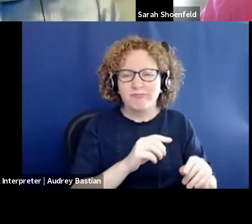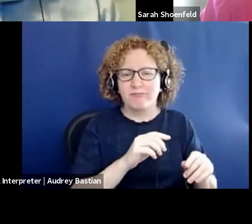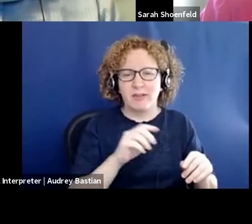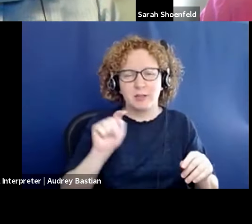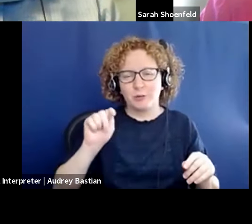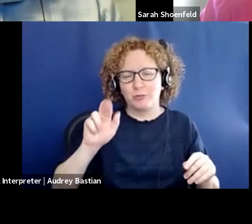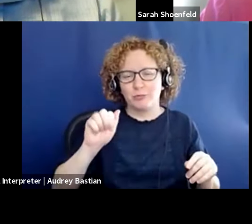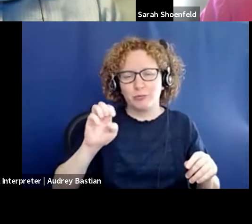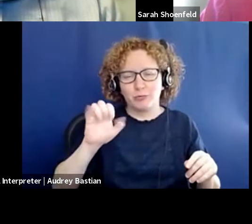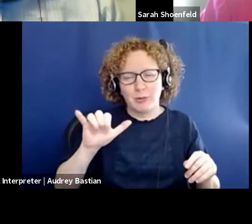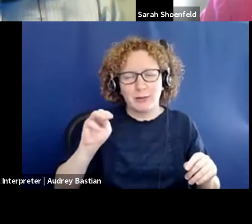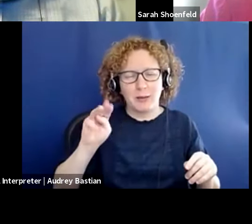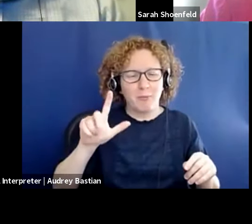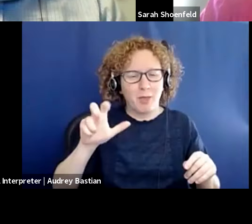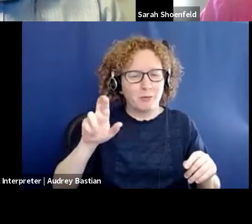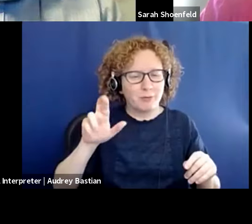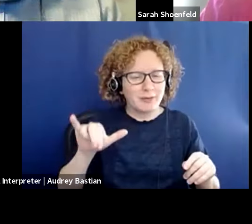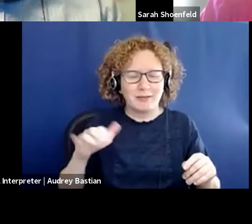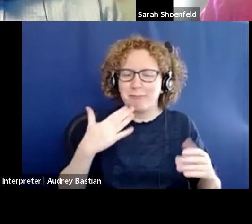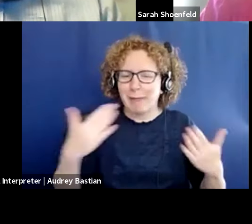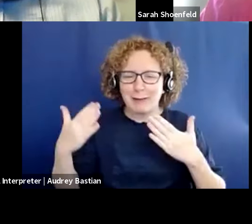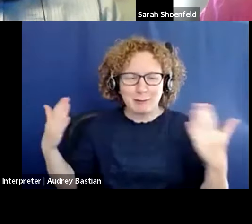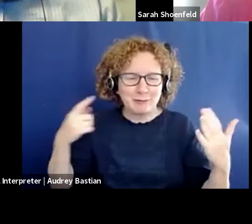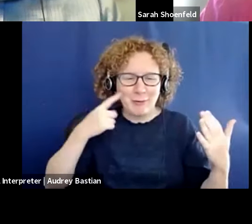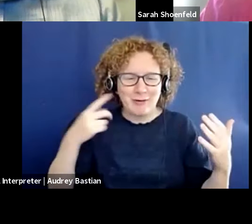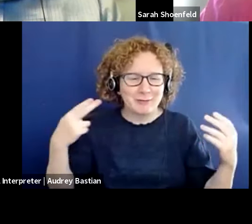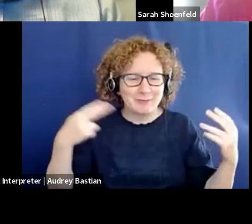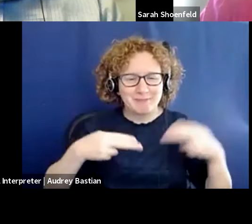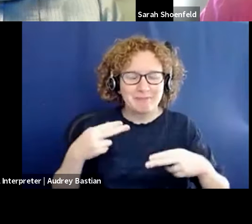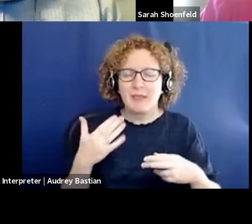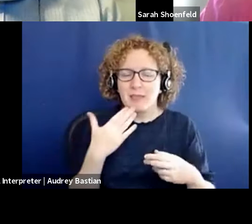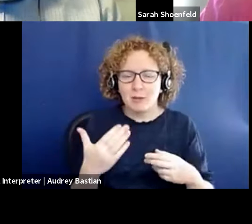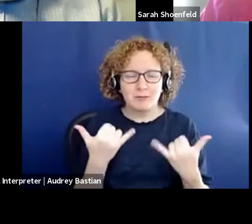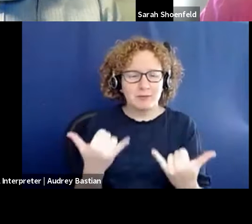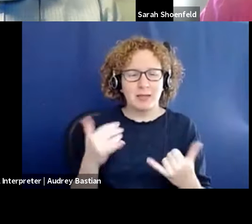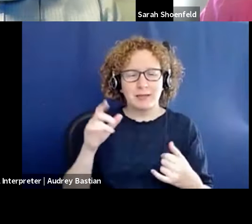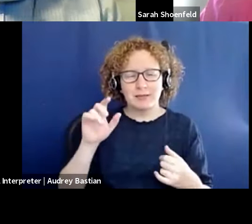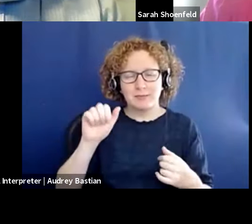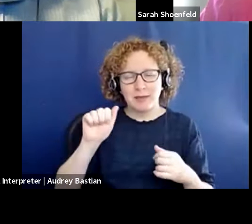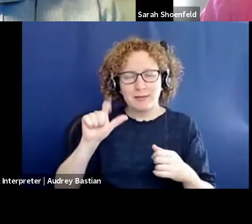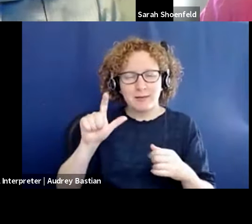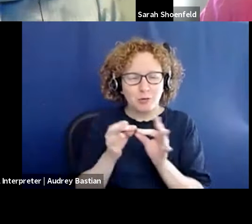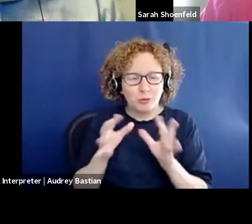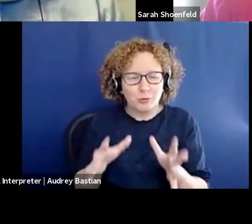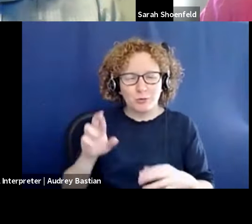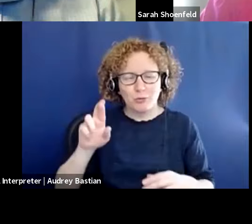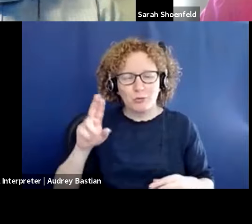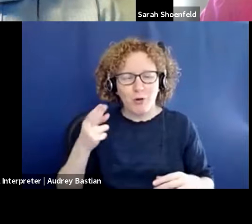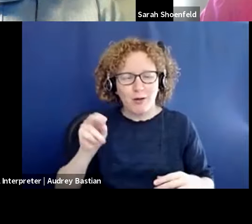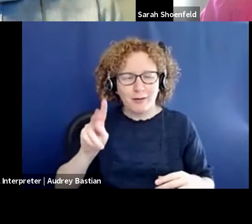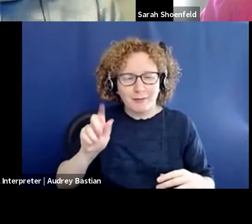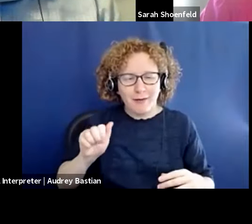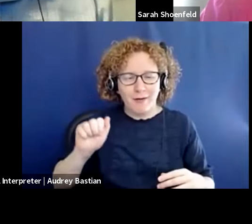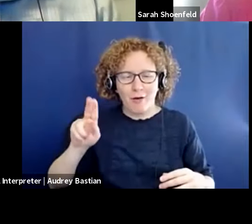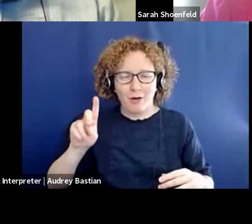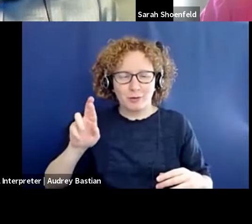these coffee chat events. I'd also like to say thank you to today's ASL interpreters, Rhonda and Audrey. Thank you so much for being here with us and helping us